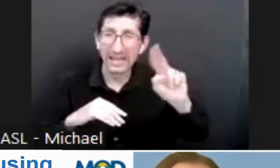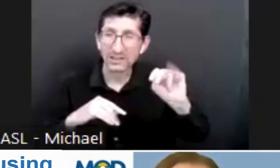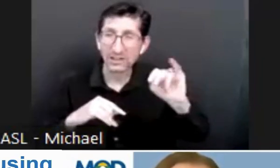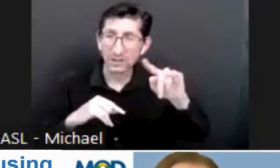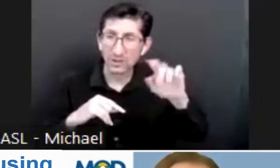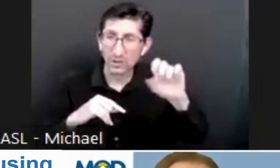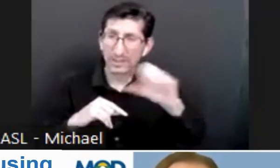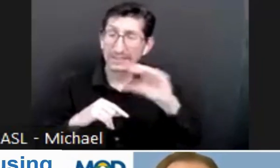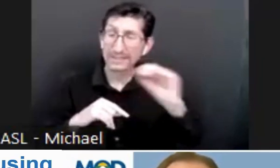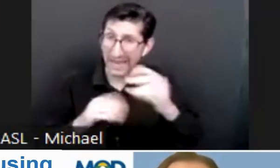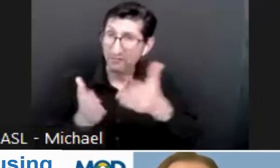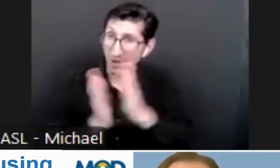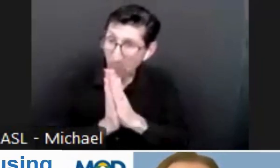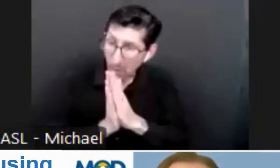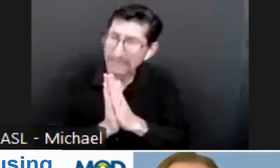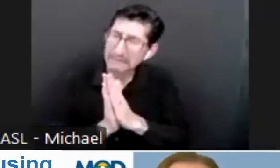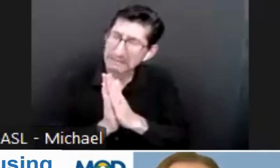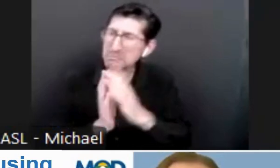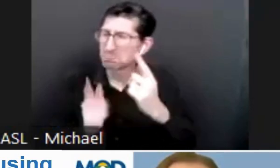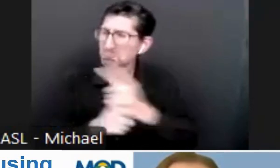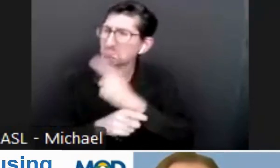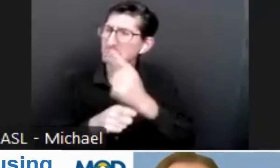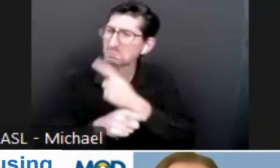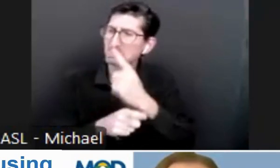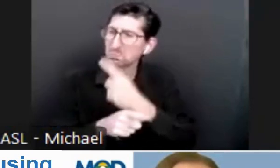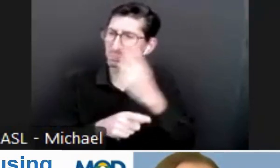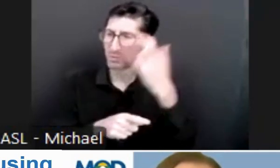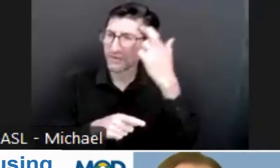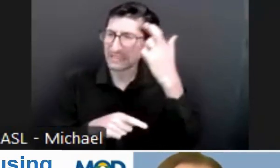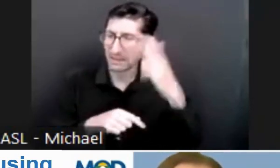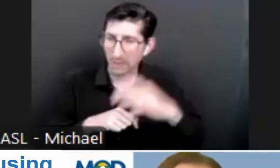otherwise reasonable. So now that we're prepared to make